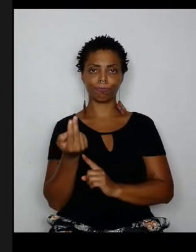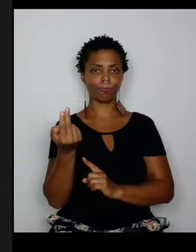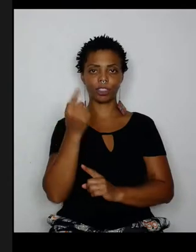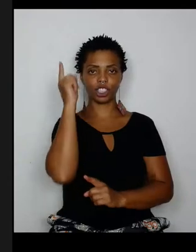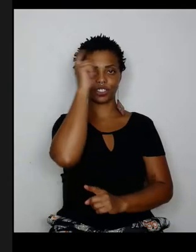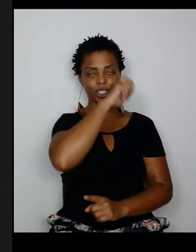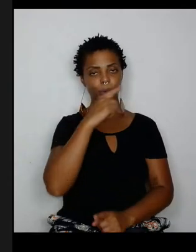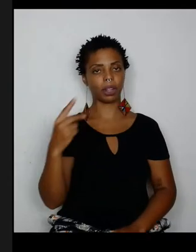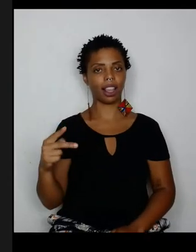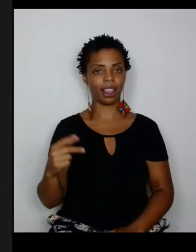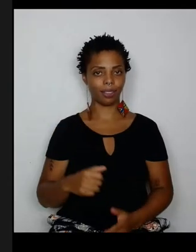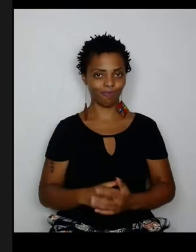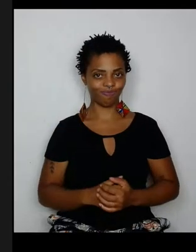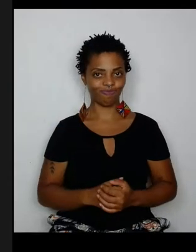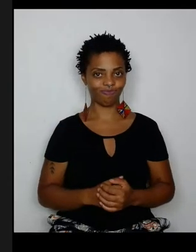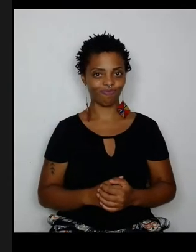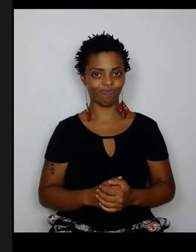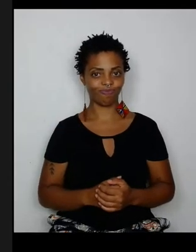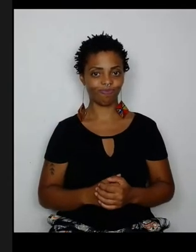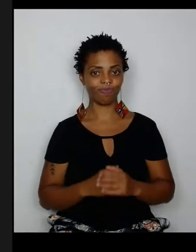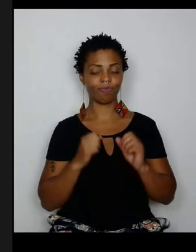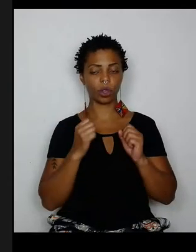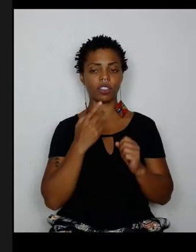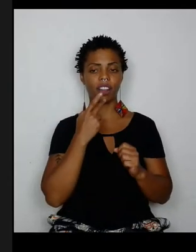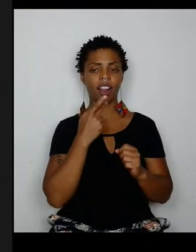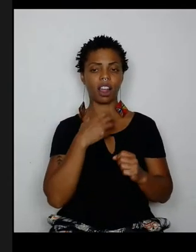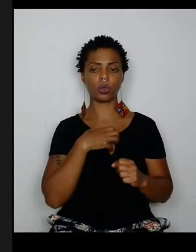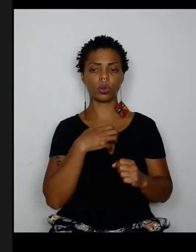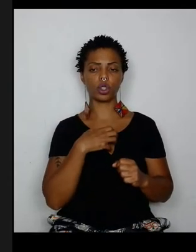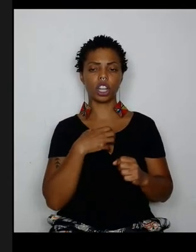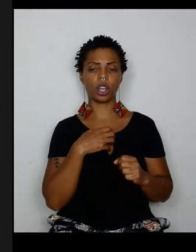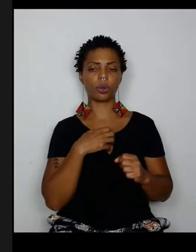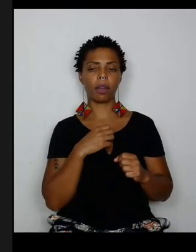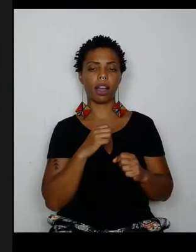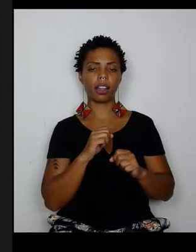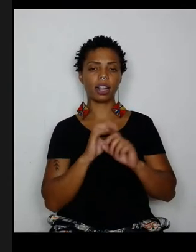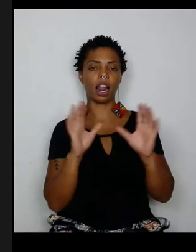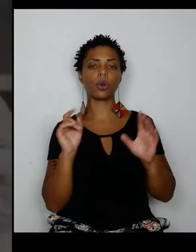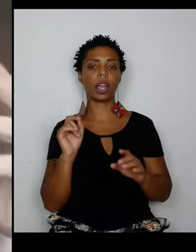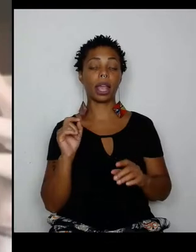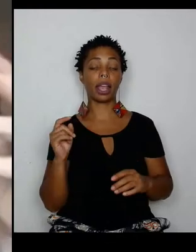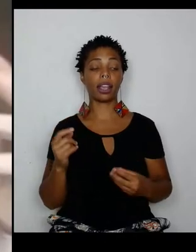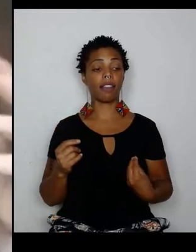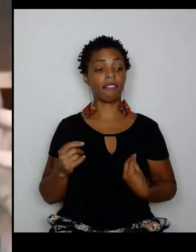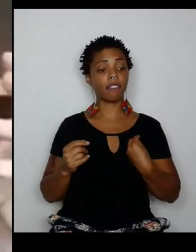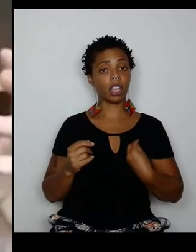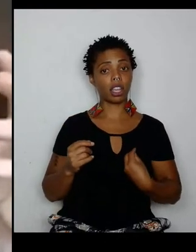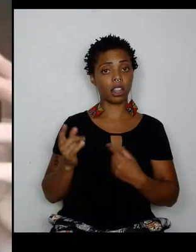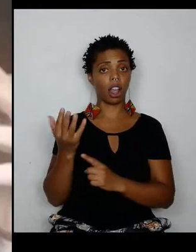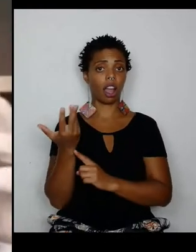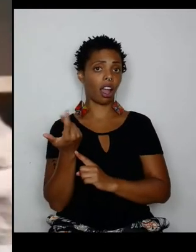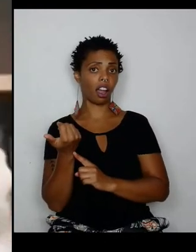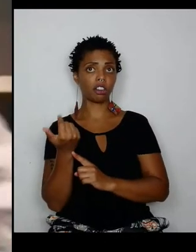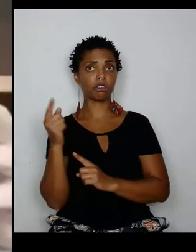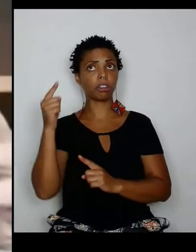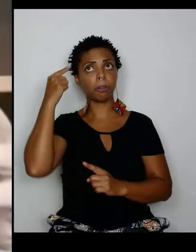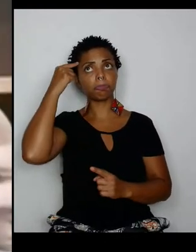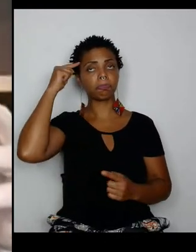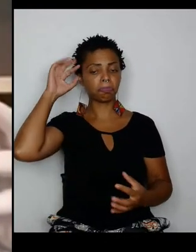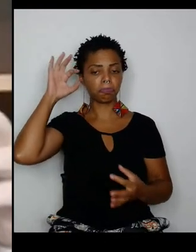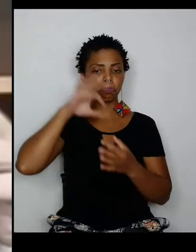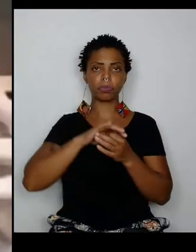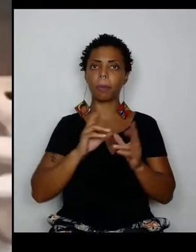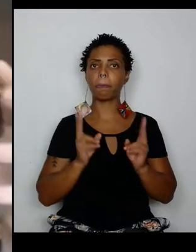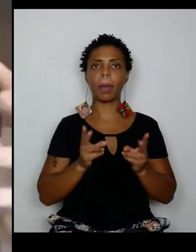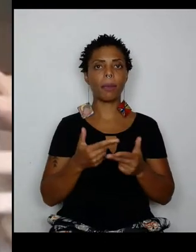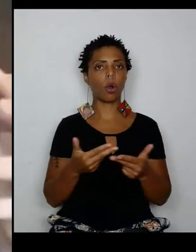of life are the same thing that life was a kind of performance and the art is a documentation that performance there are lots of other examples